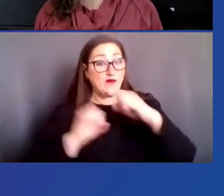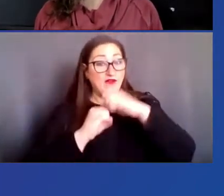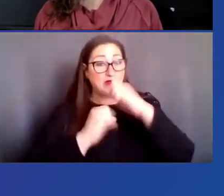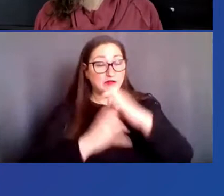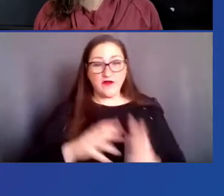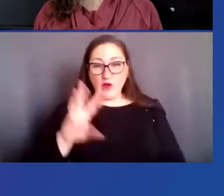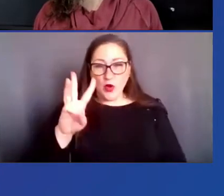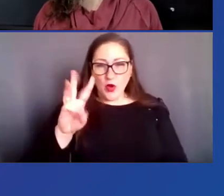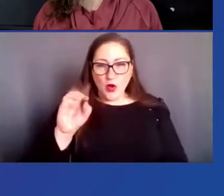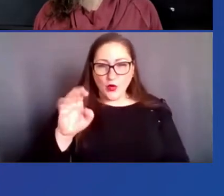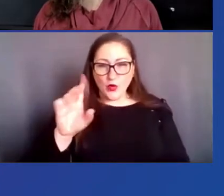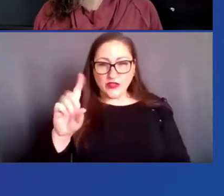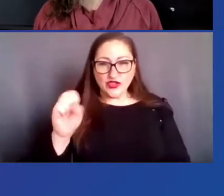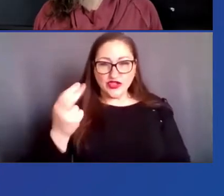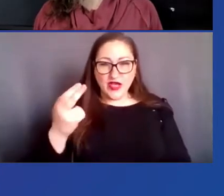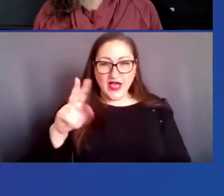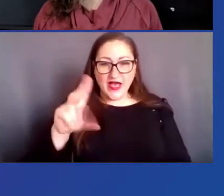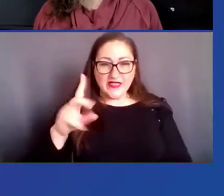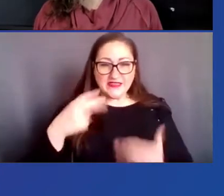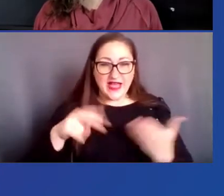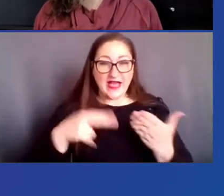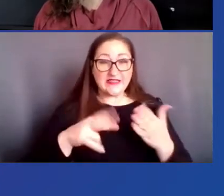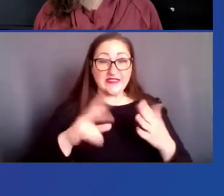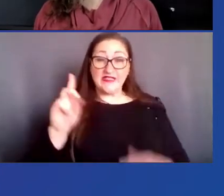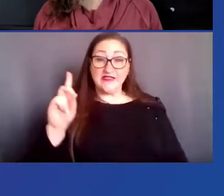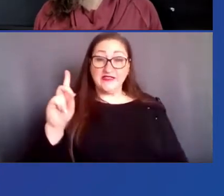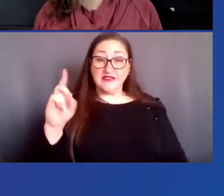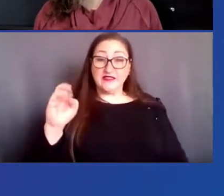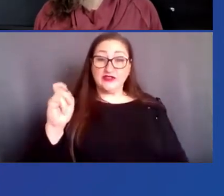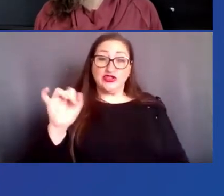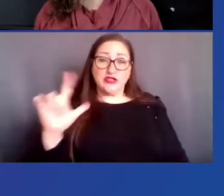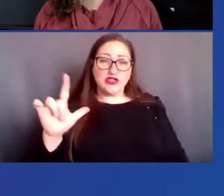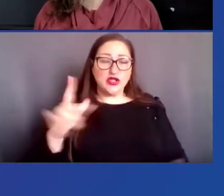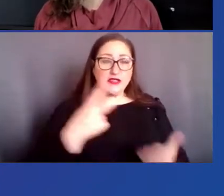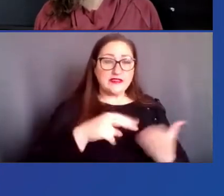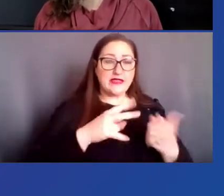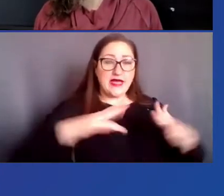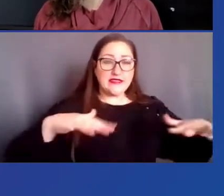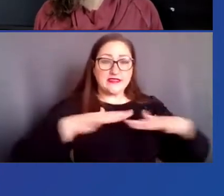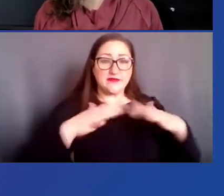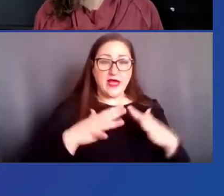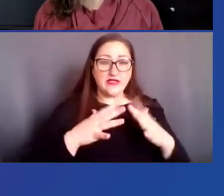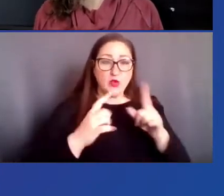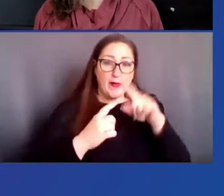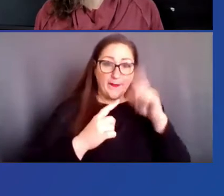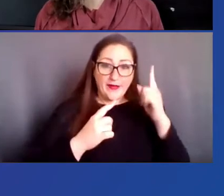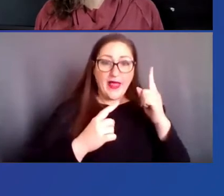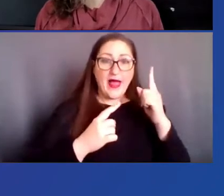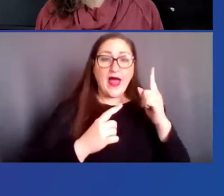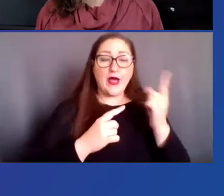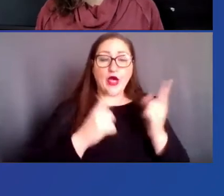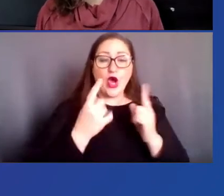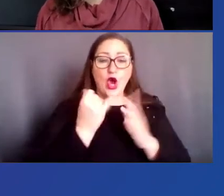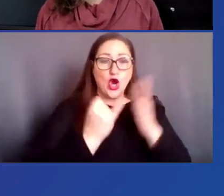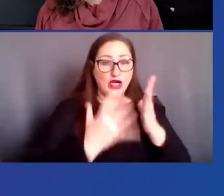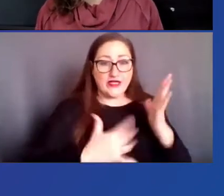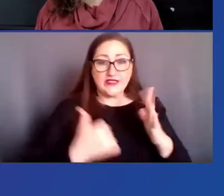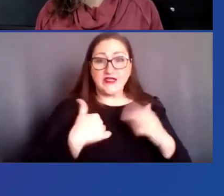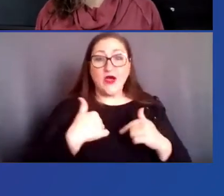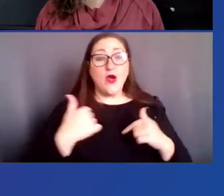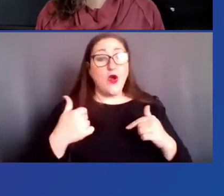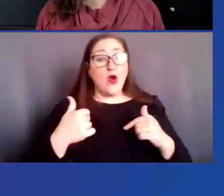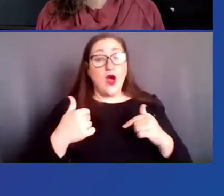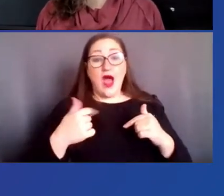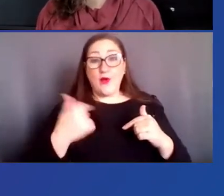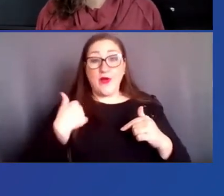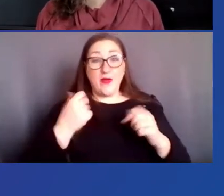digital Black space for Black artists, Black movement artists. When the pandemic hit, we didn't quarantine. I didn't